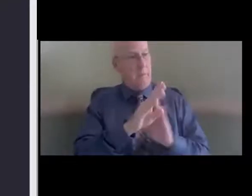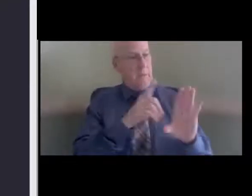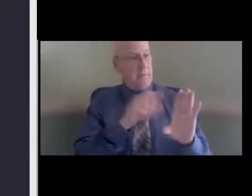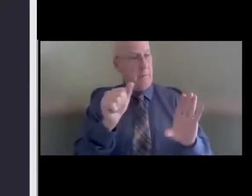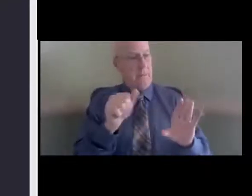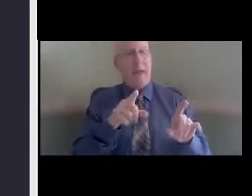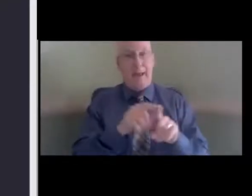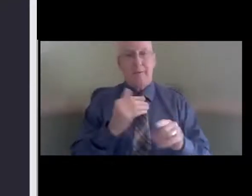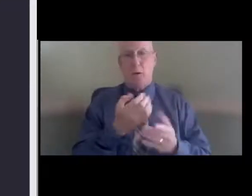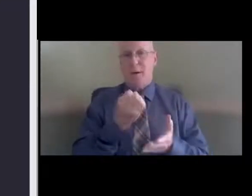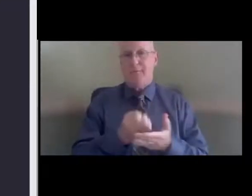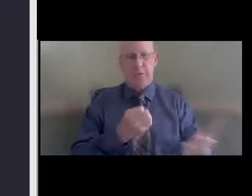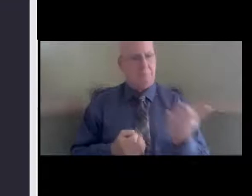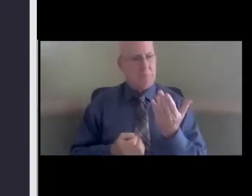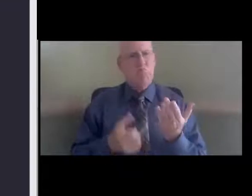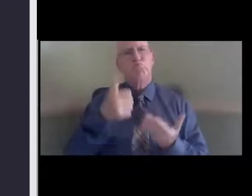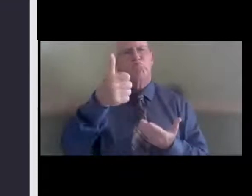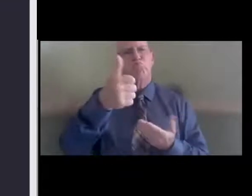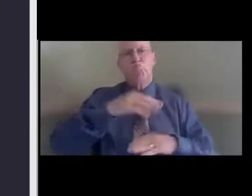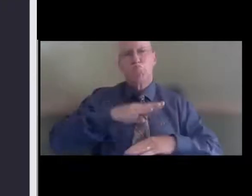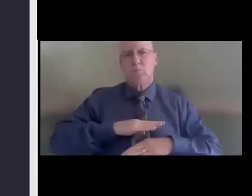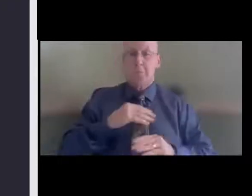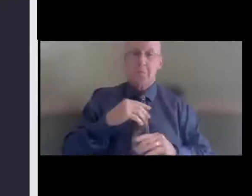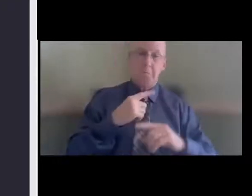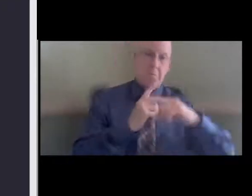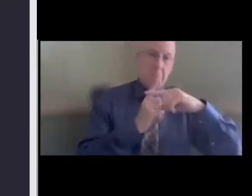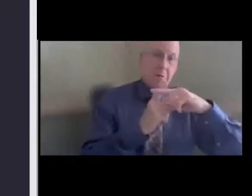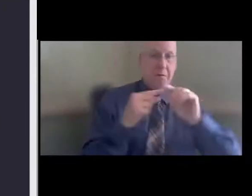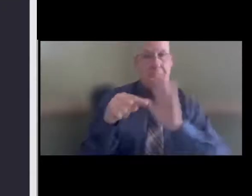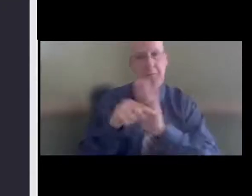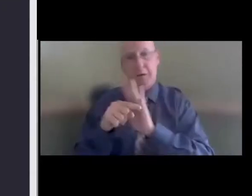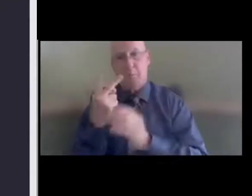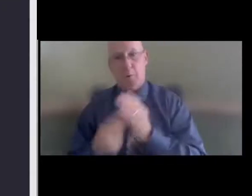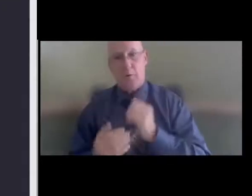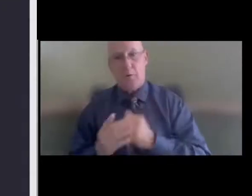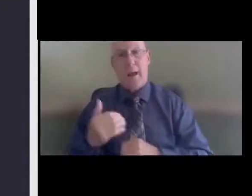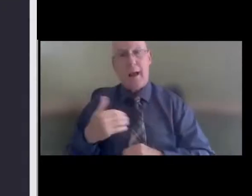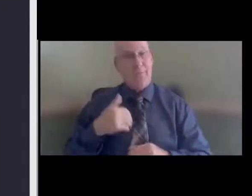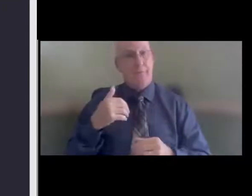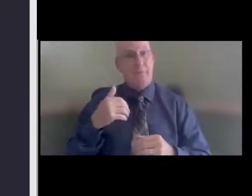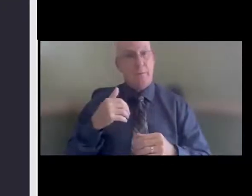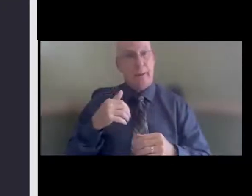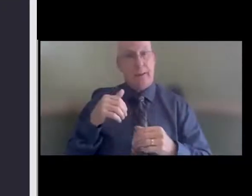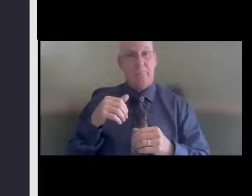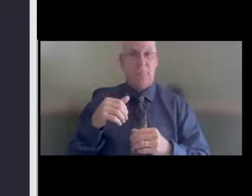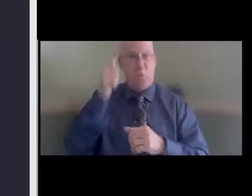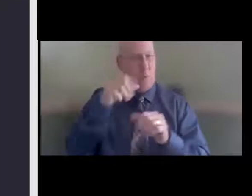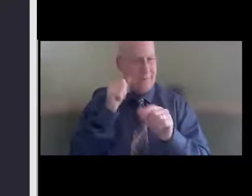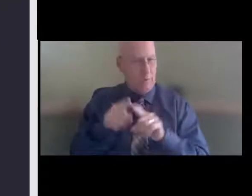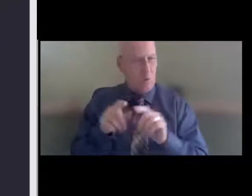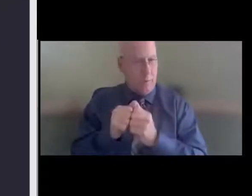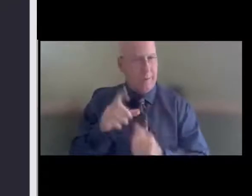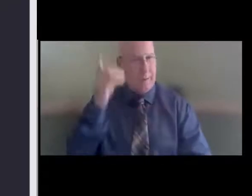disability as our evidence. And there are pros and cons to that. I have to tell you, I have a sibling with Down syndrome. I don't like that we kind of